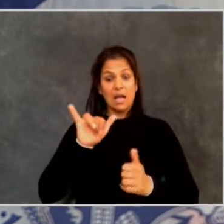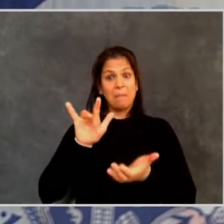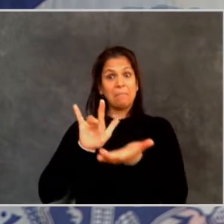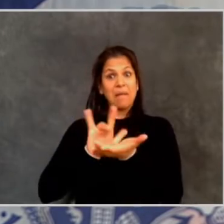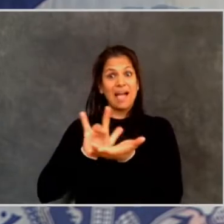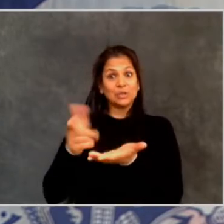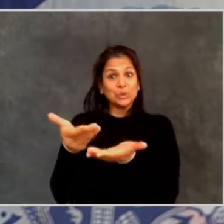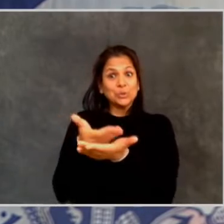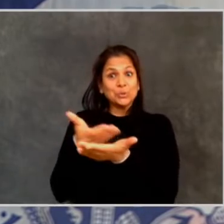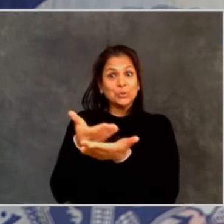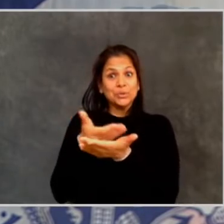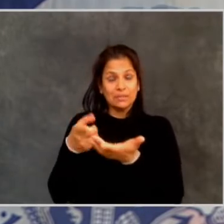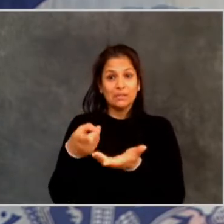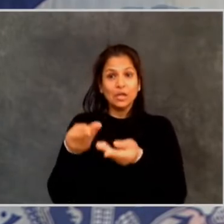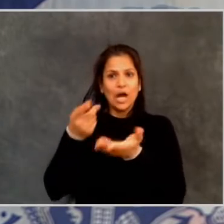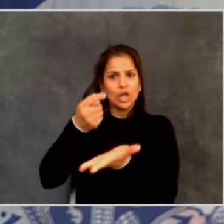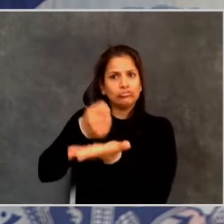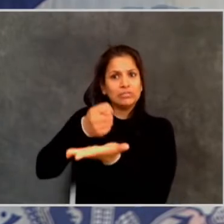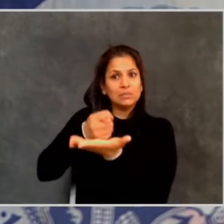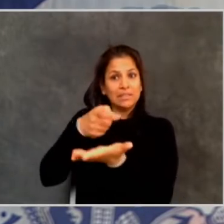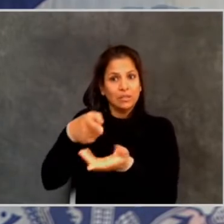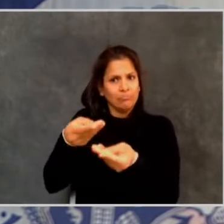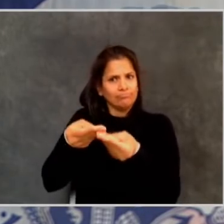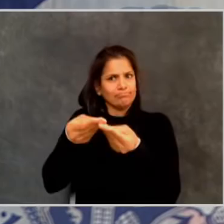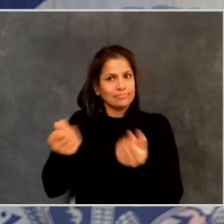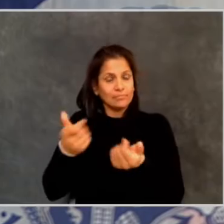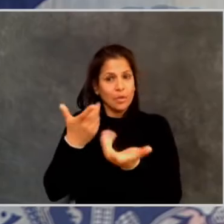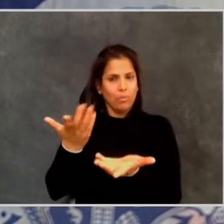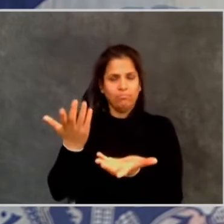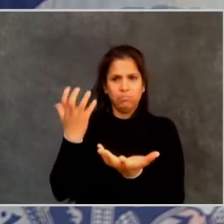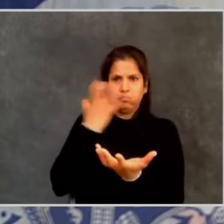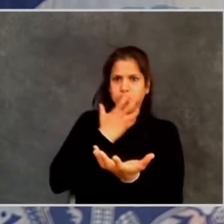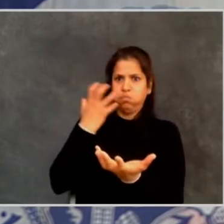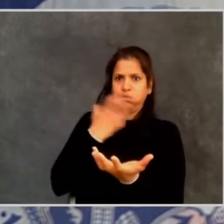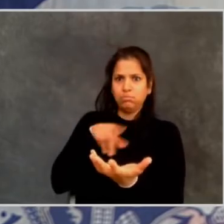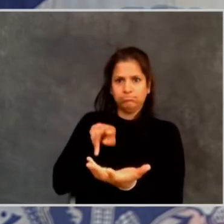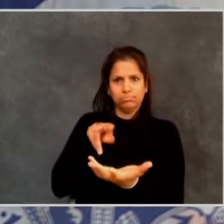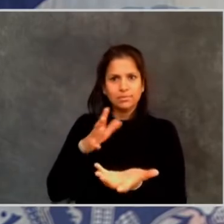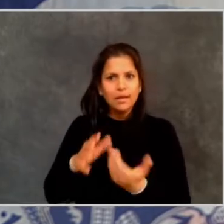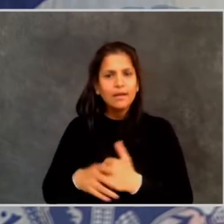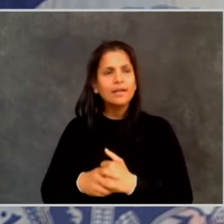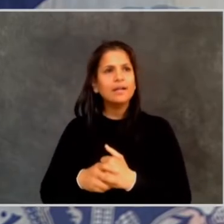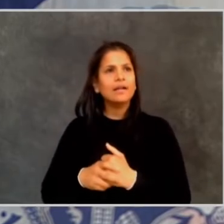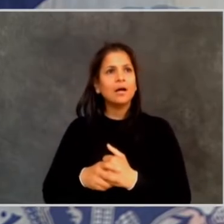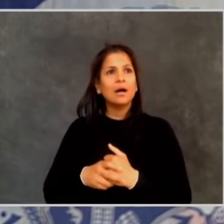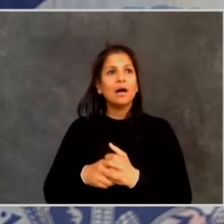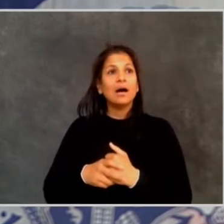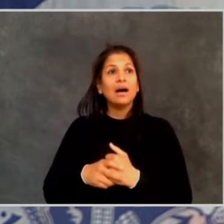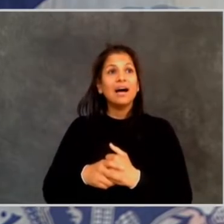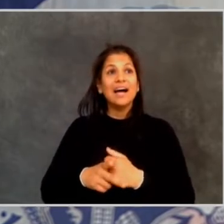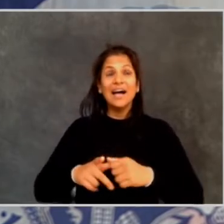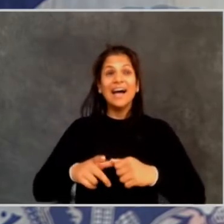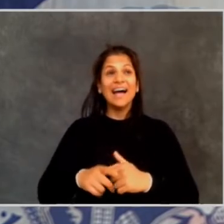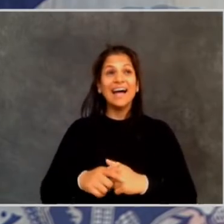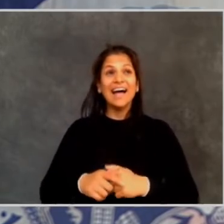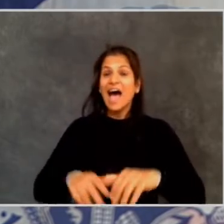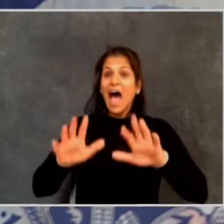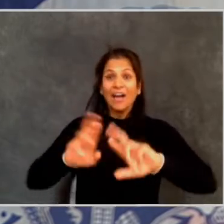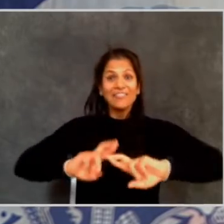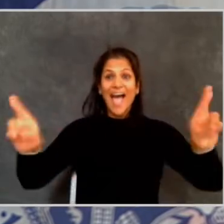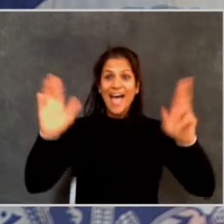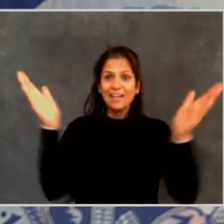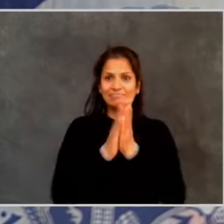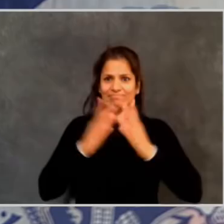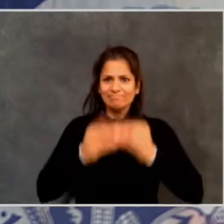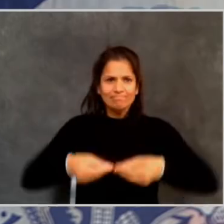the kind of numbers we would ideally want. So I want people to understand that with everything with testing, and testing has been sort of the big problem,